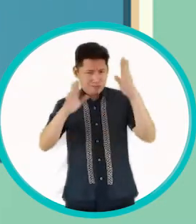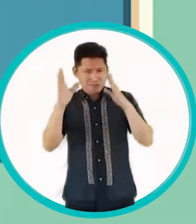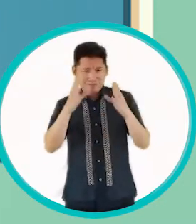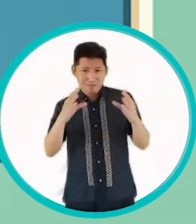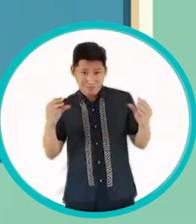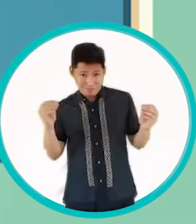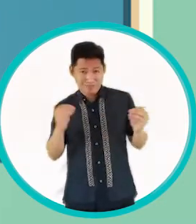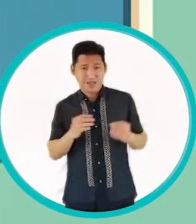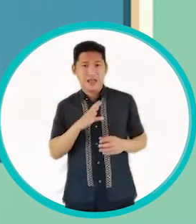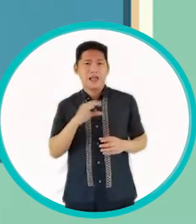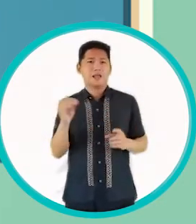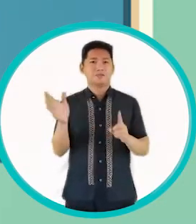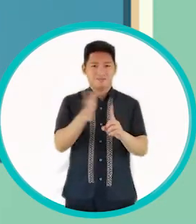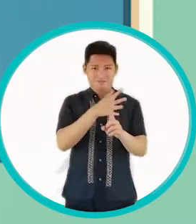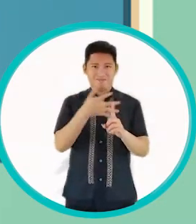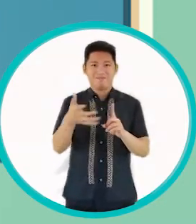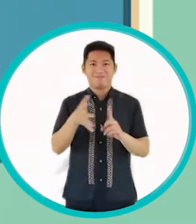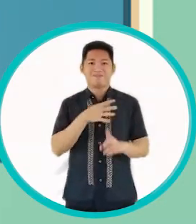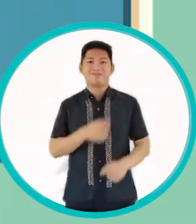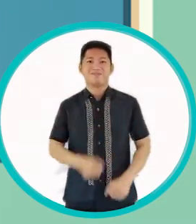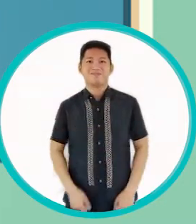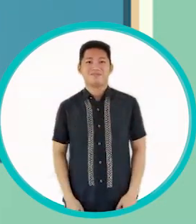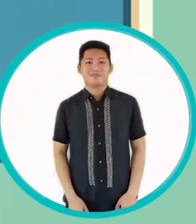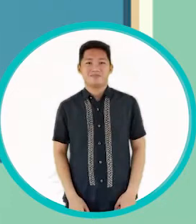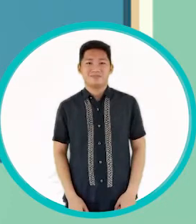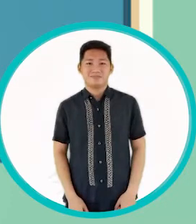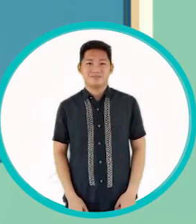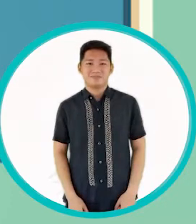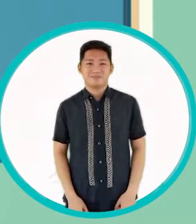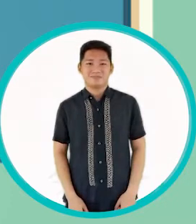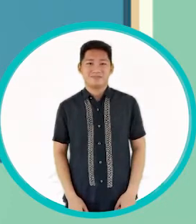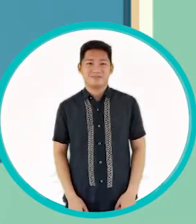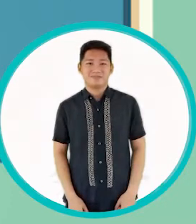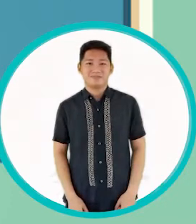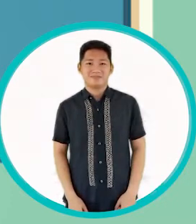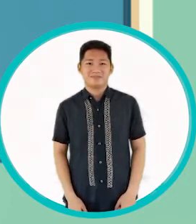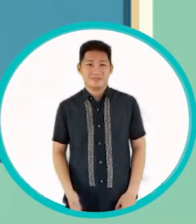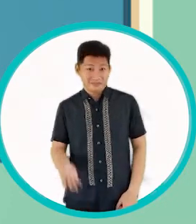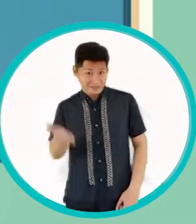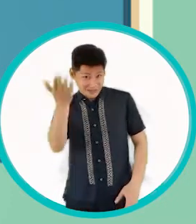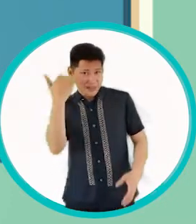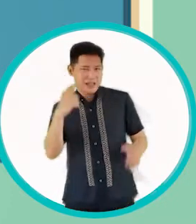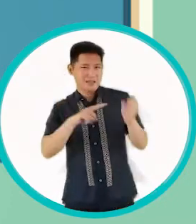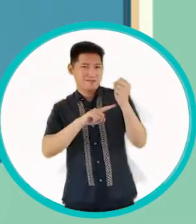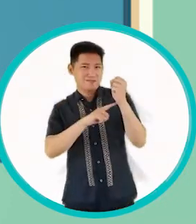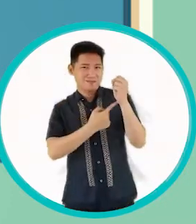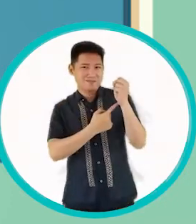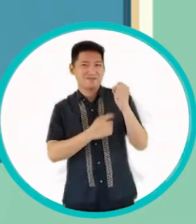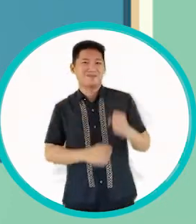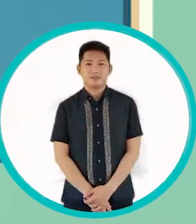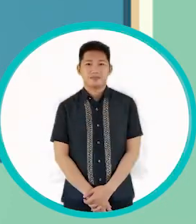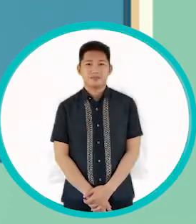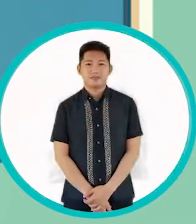solution, and persuasion. Let's get started!